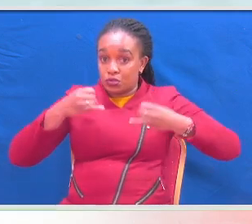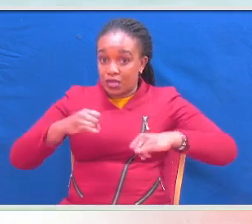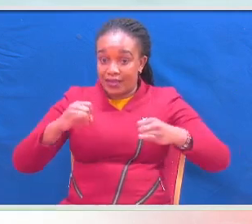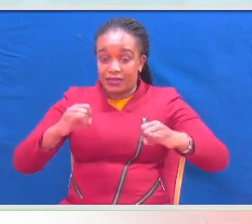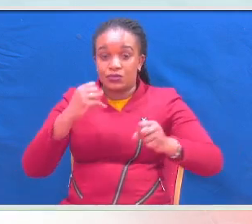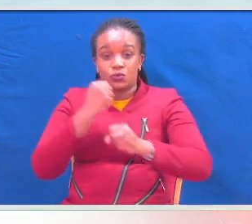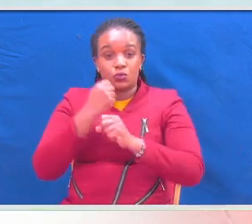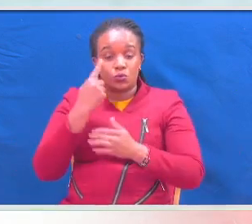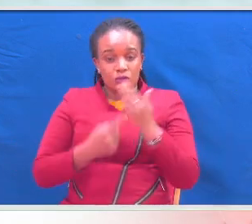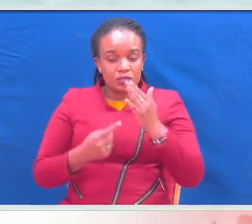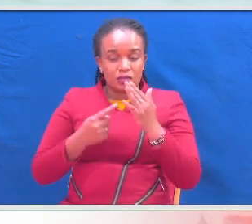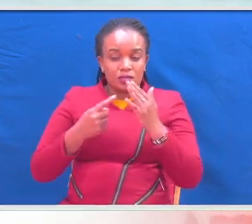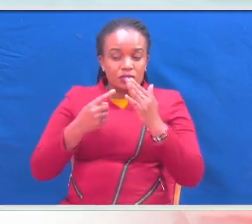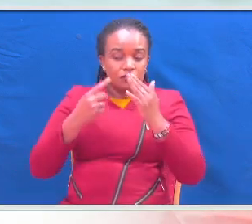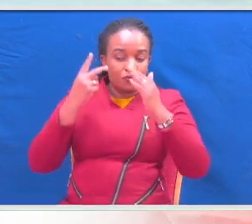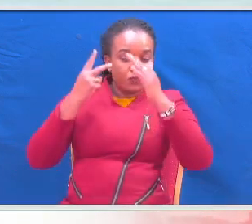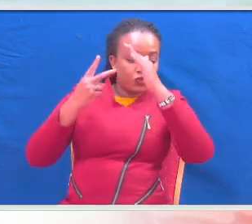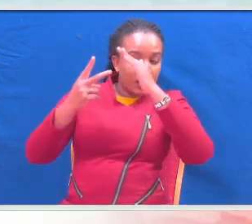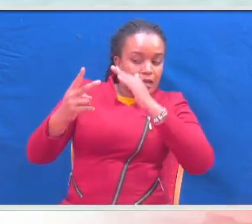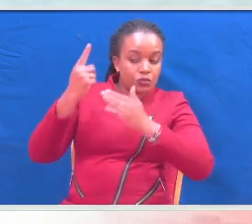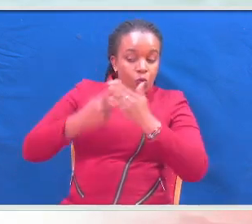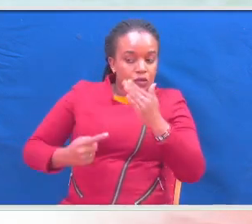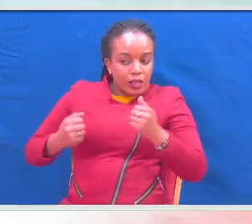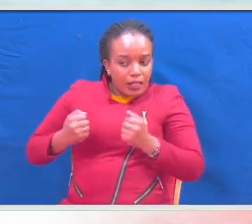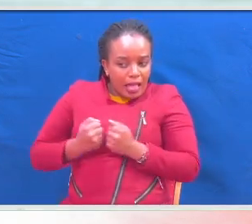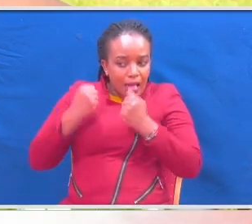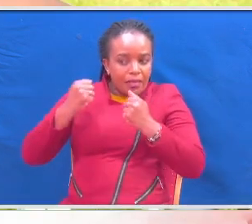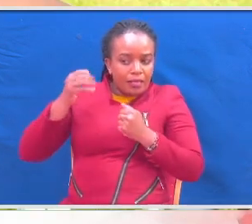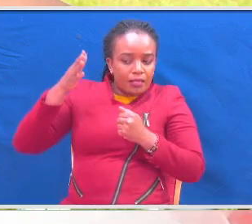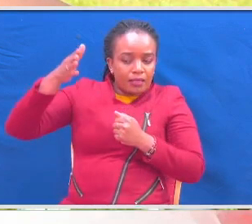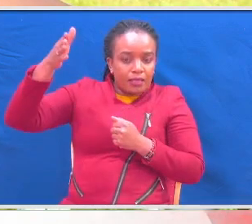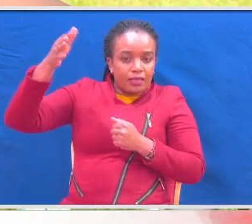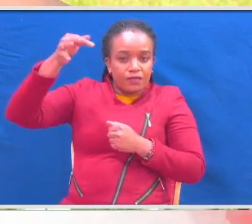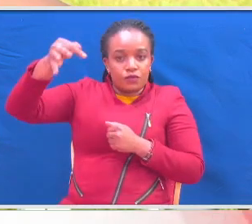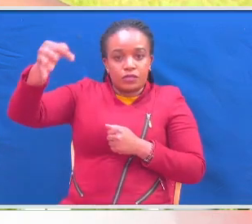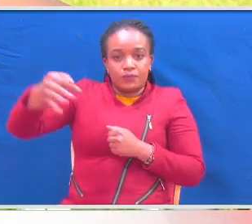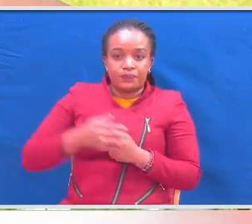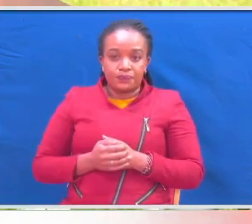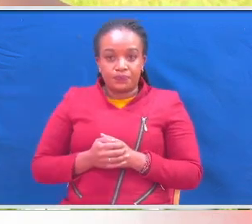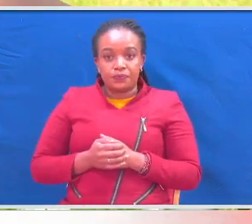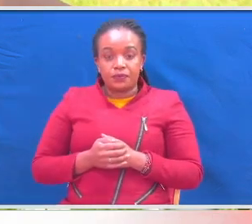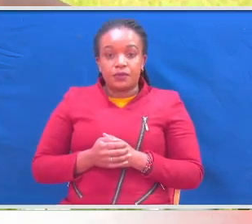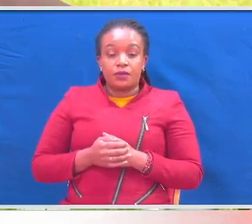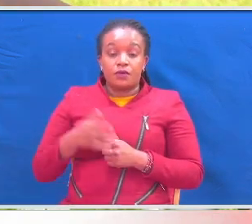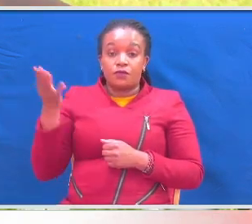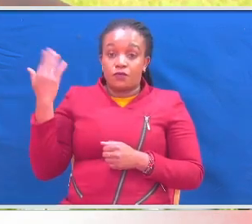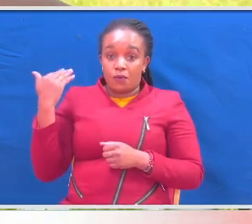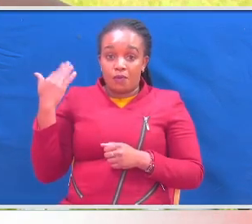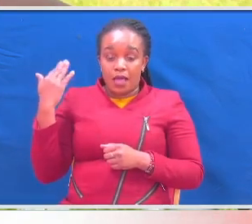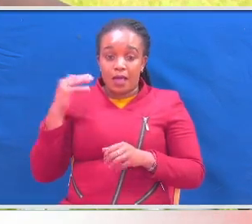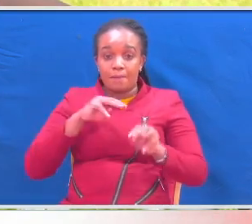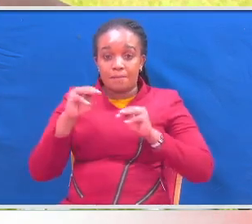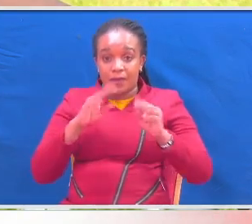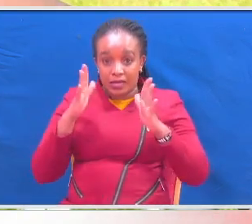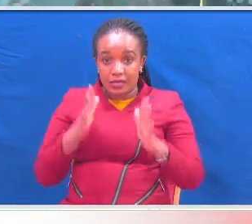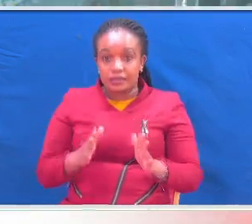to project. What is the scenario, best scenario, what is likely to be outcome. The former regional manager of Flamingo Beach Hotel by Pride Inn